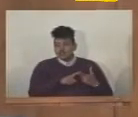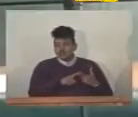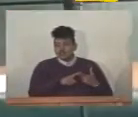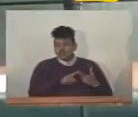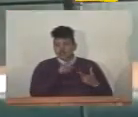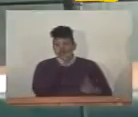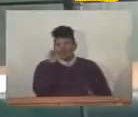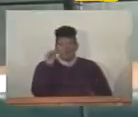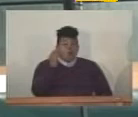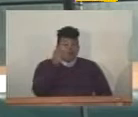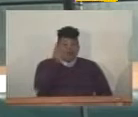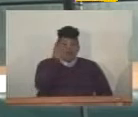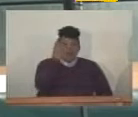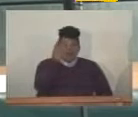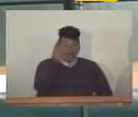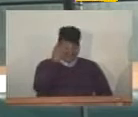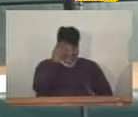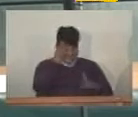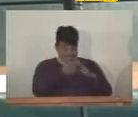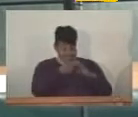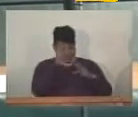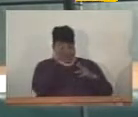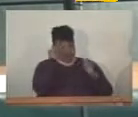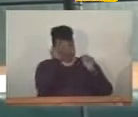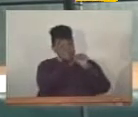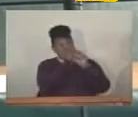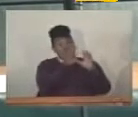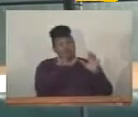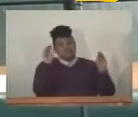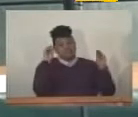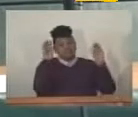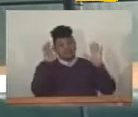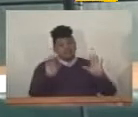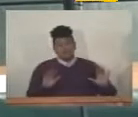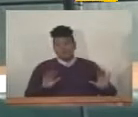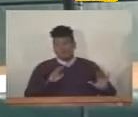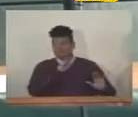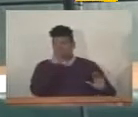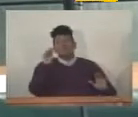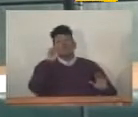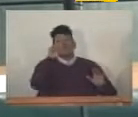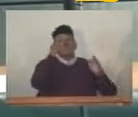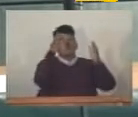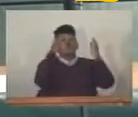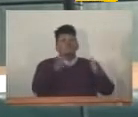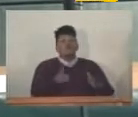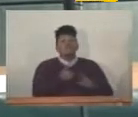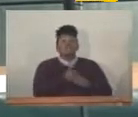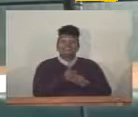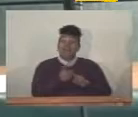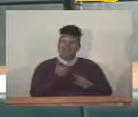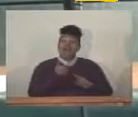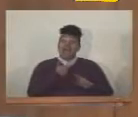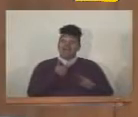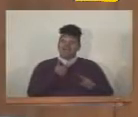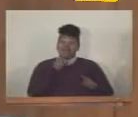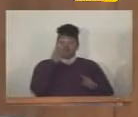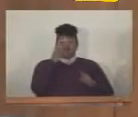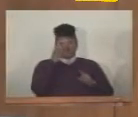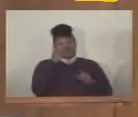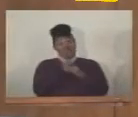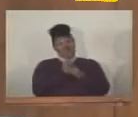police whose names evoked fear, scores of anti-crime fighting squads,